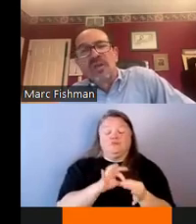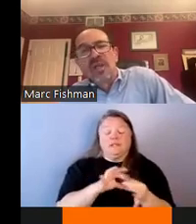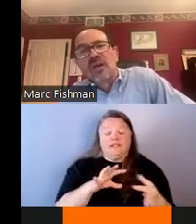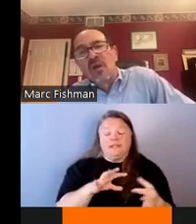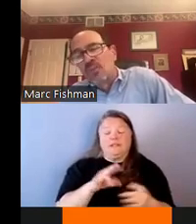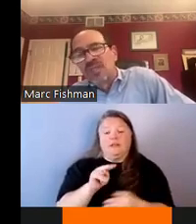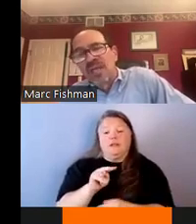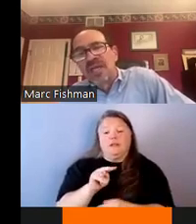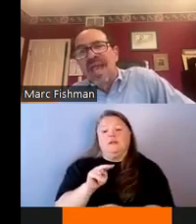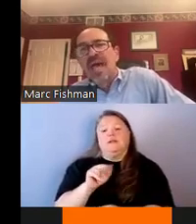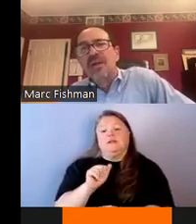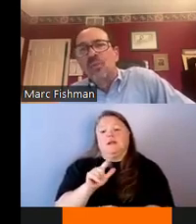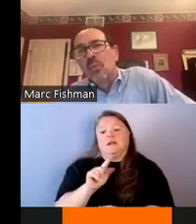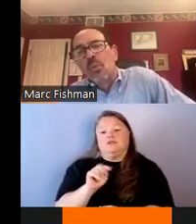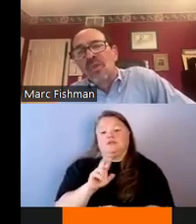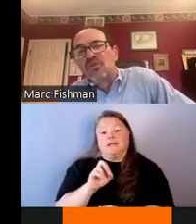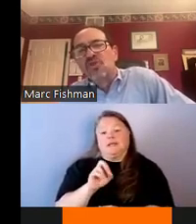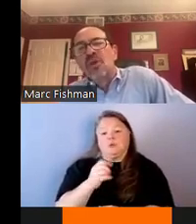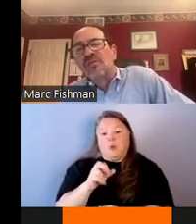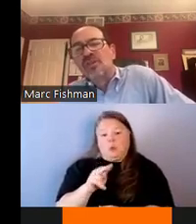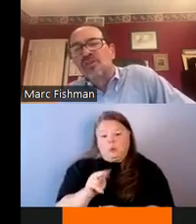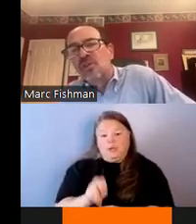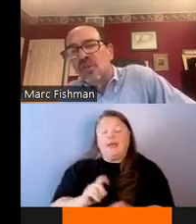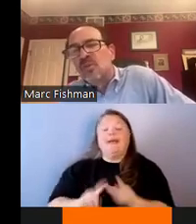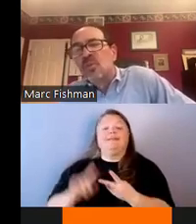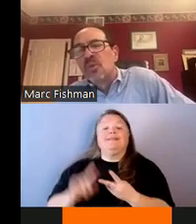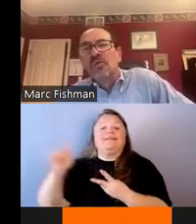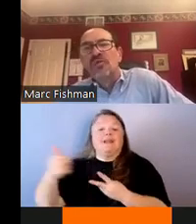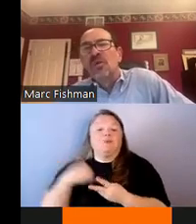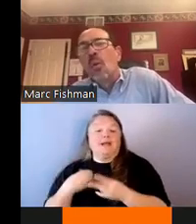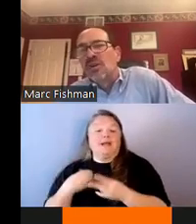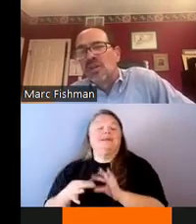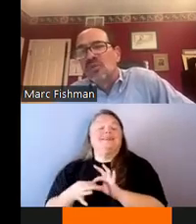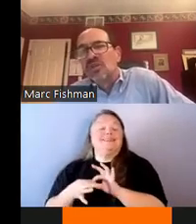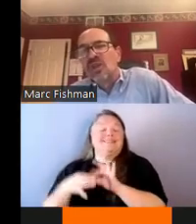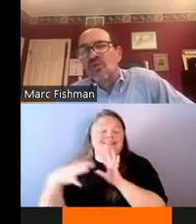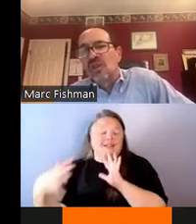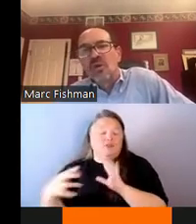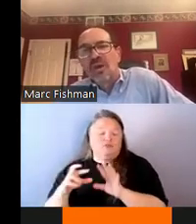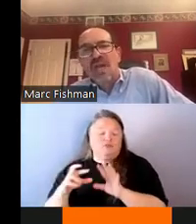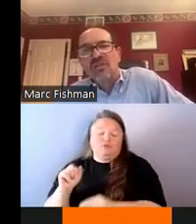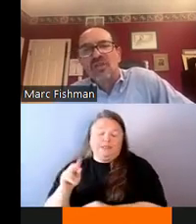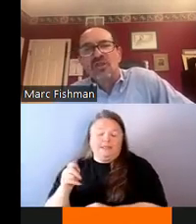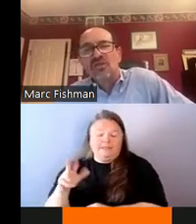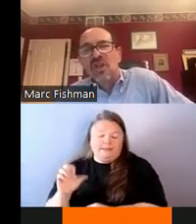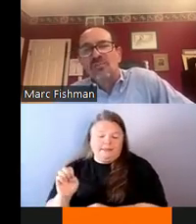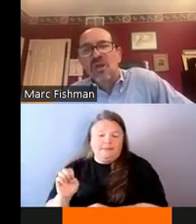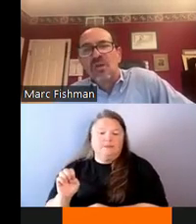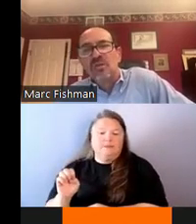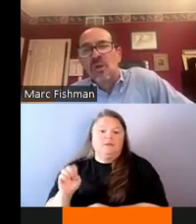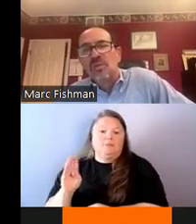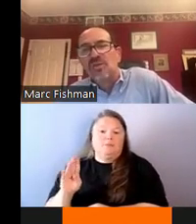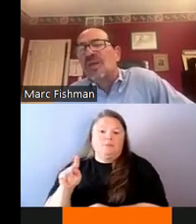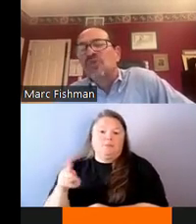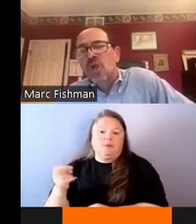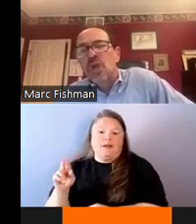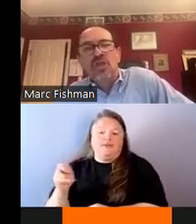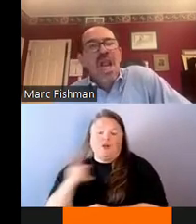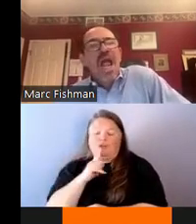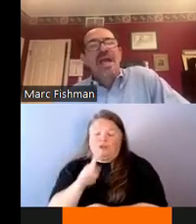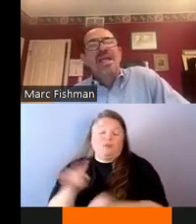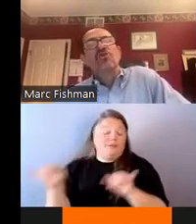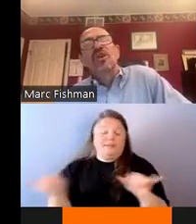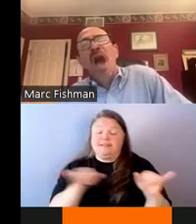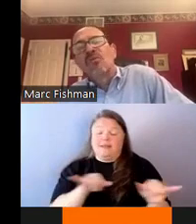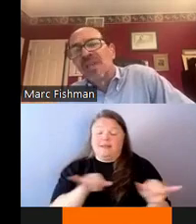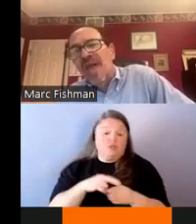release buprenorphine. Later on, we did it again with choice of extended release buprenorphine or extended release naltrexone and got essentially the same